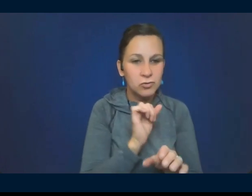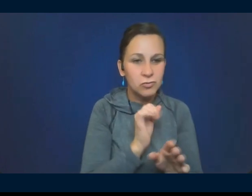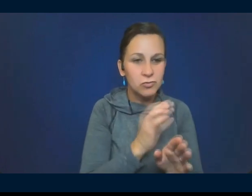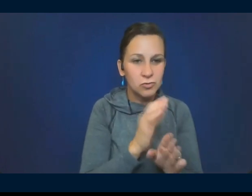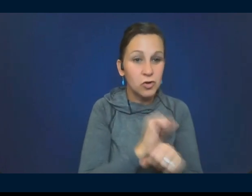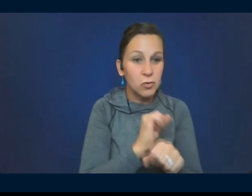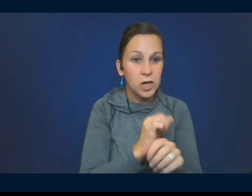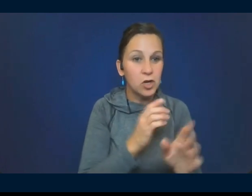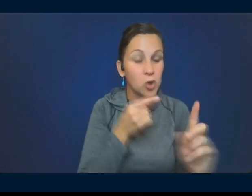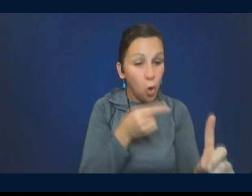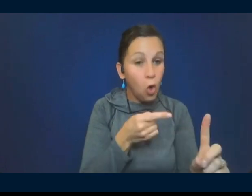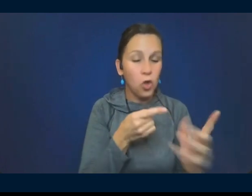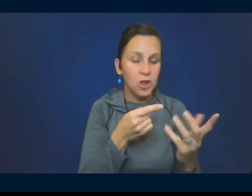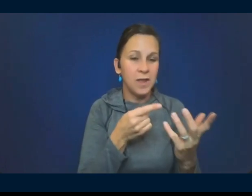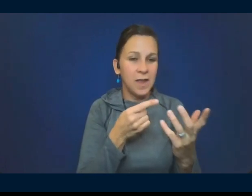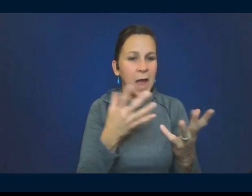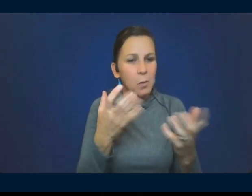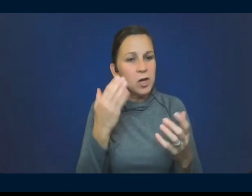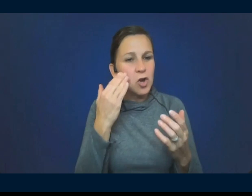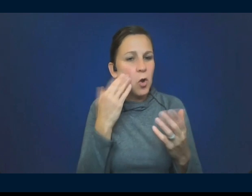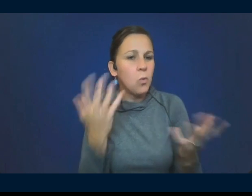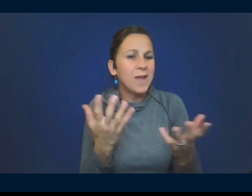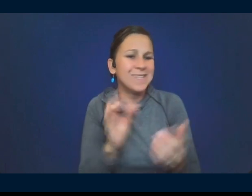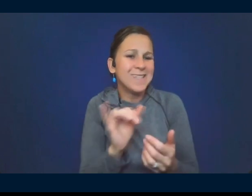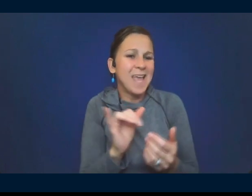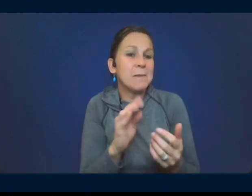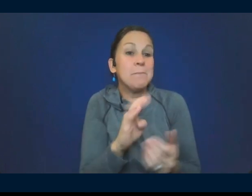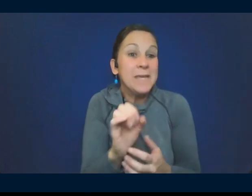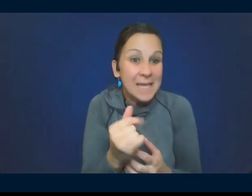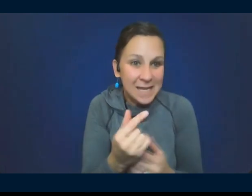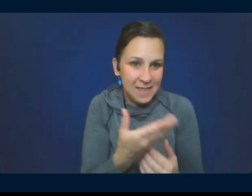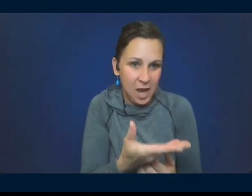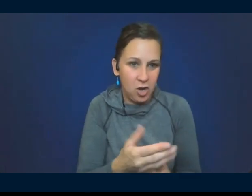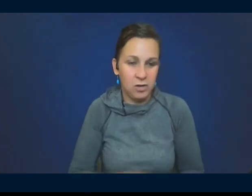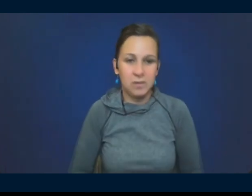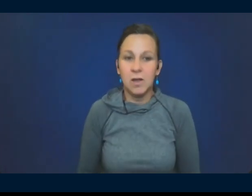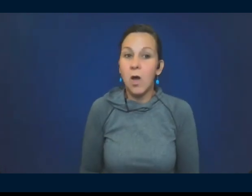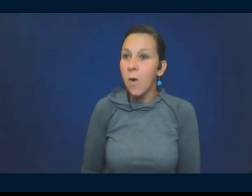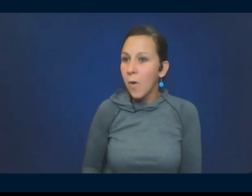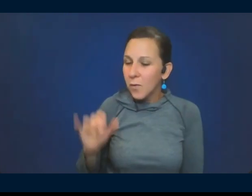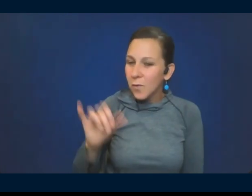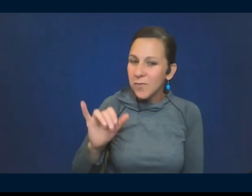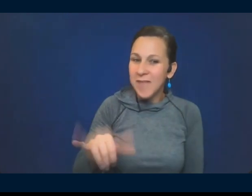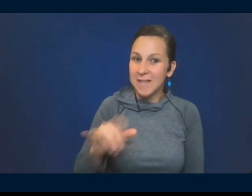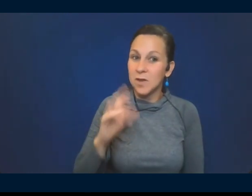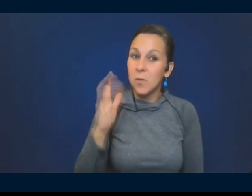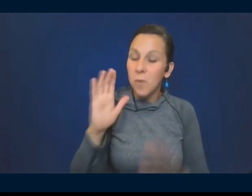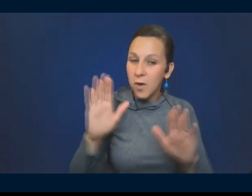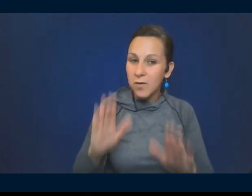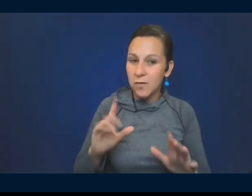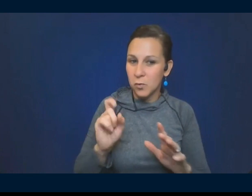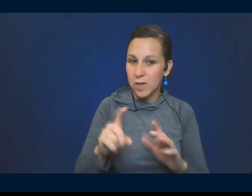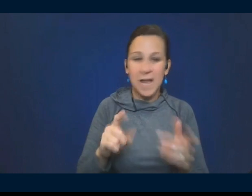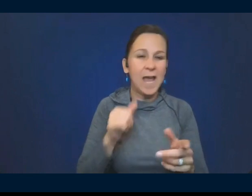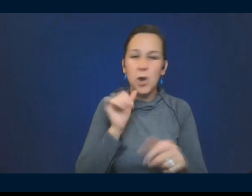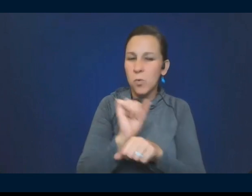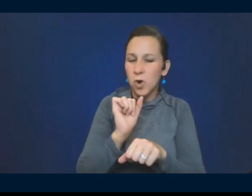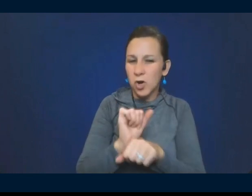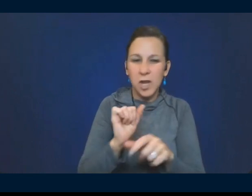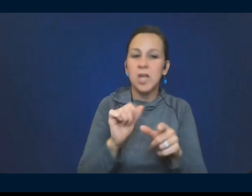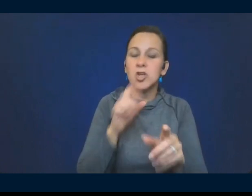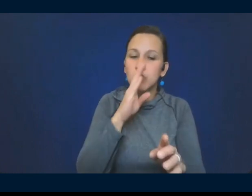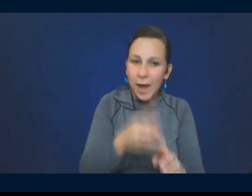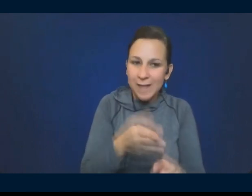want to know what's it like being there. Oh, that's an amazing question. So I don't work directly at the labs, but I'm going to give